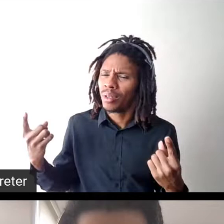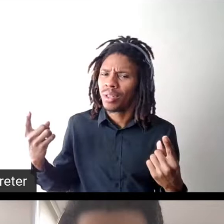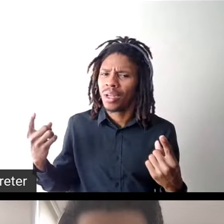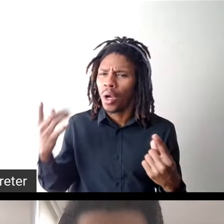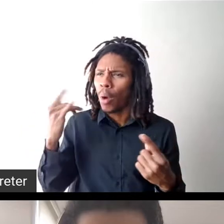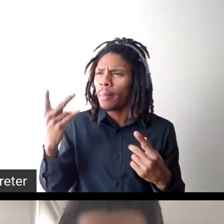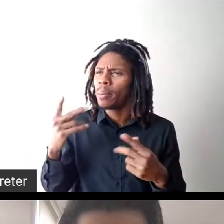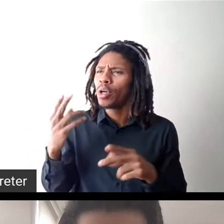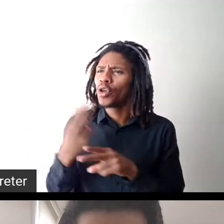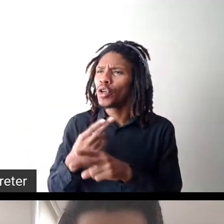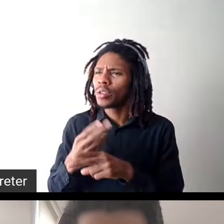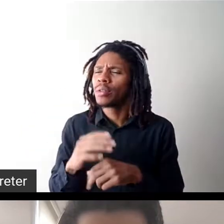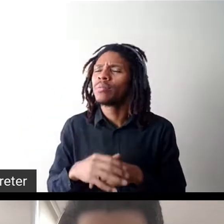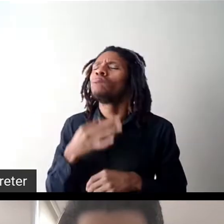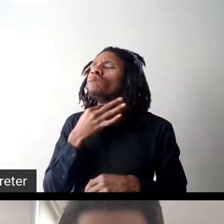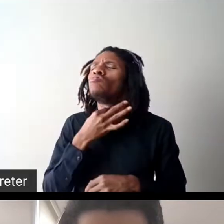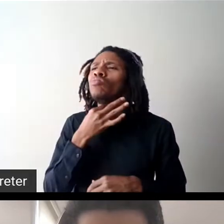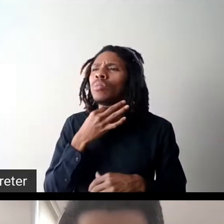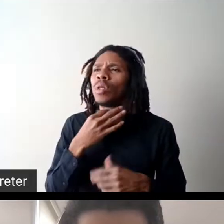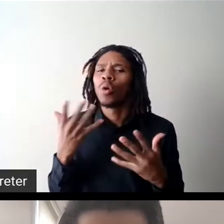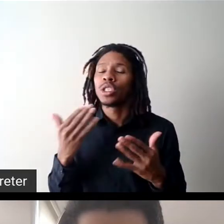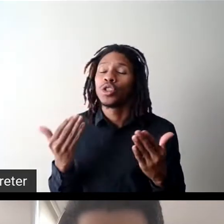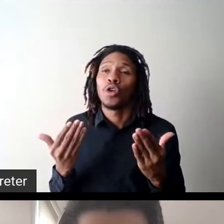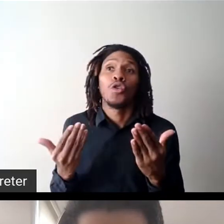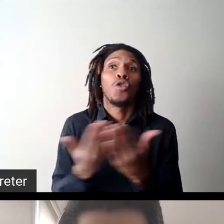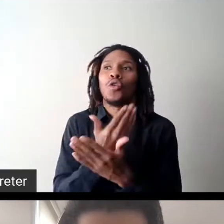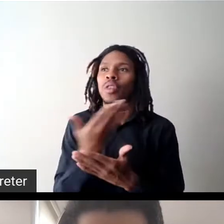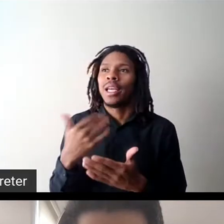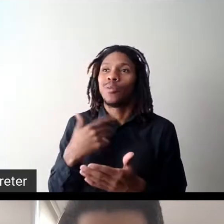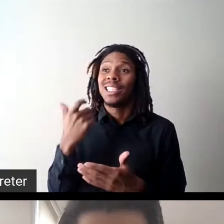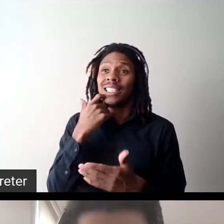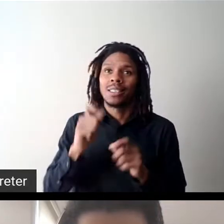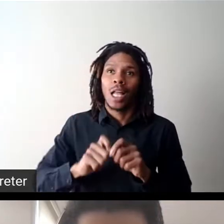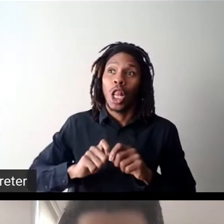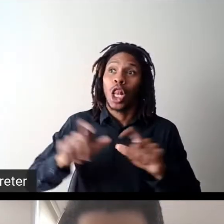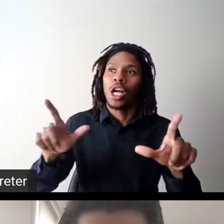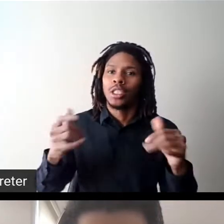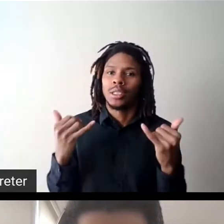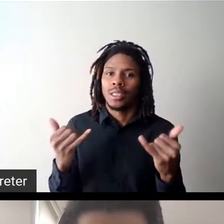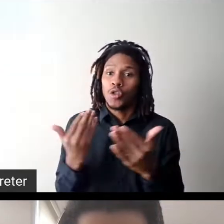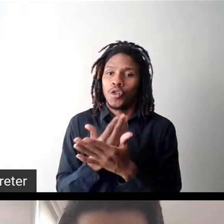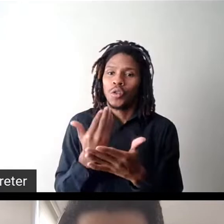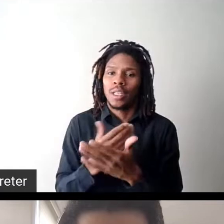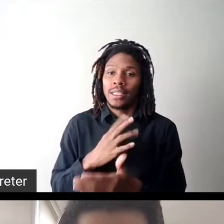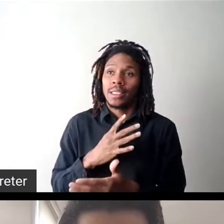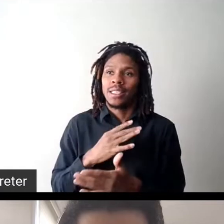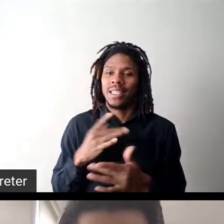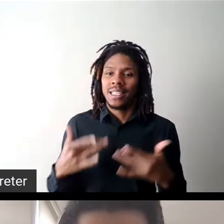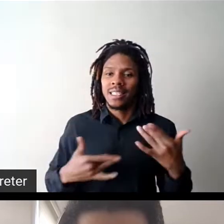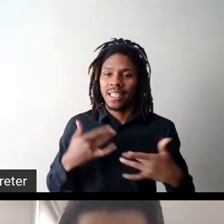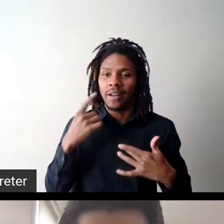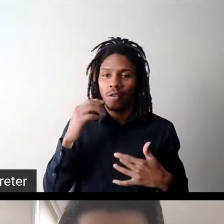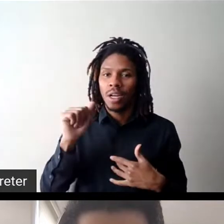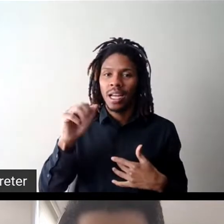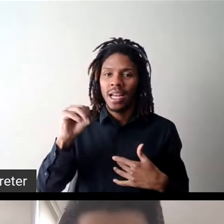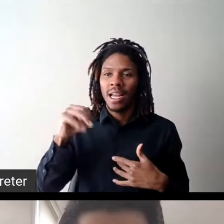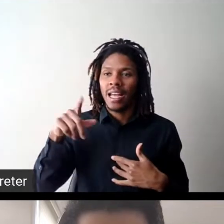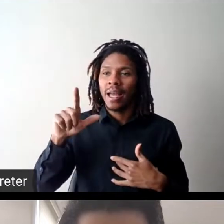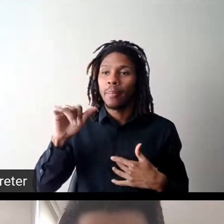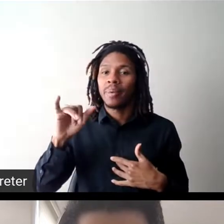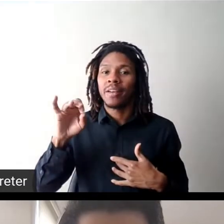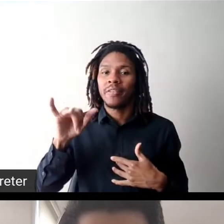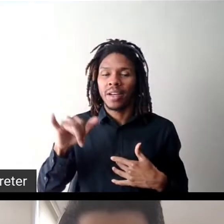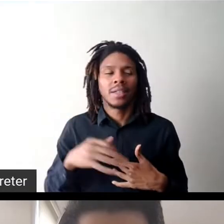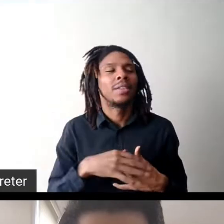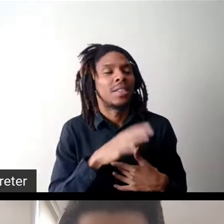them. What is the new thing that we just launched that is exciting for Amplify? Yeah, so to kind of recap